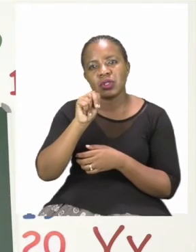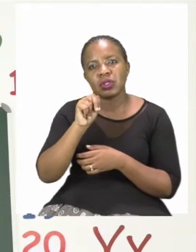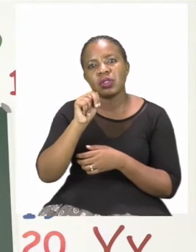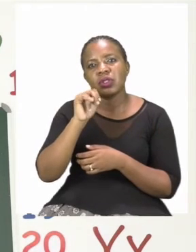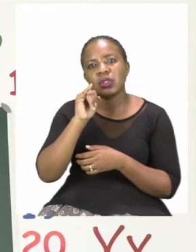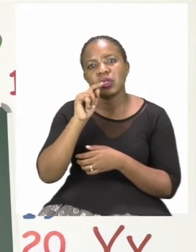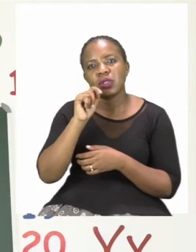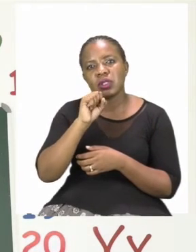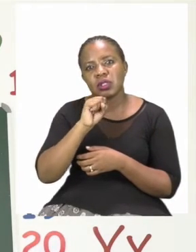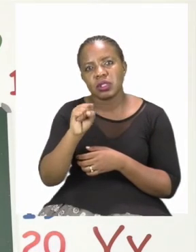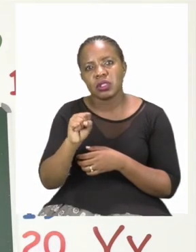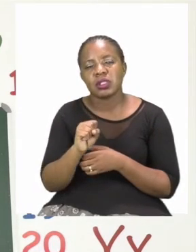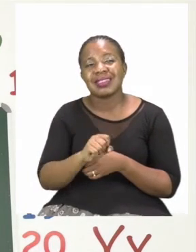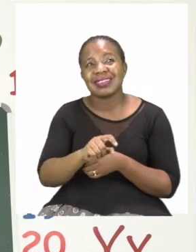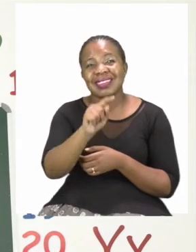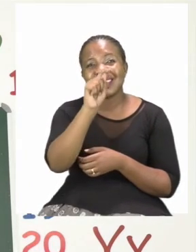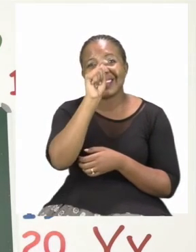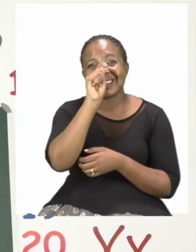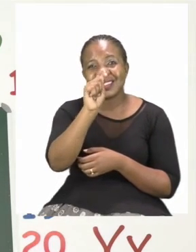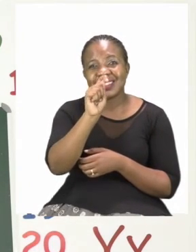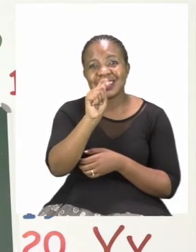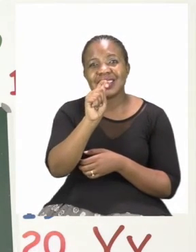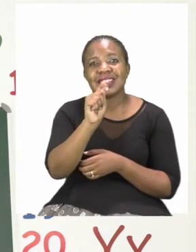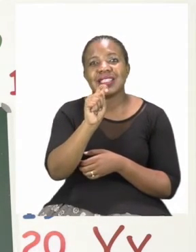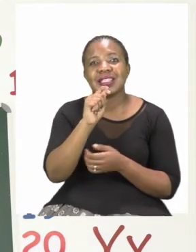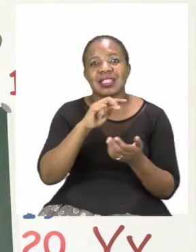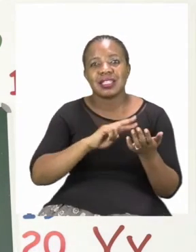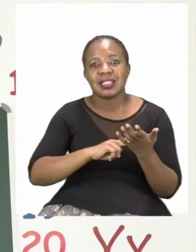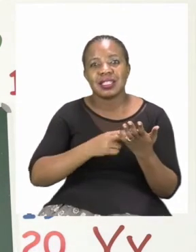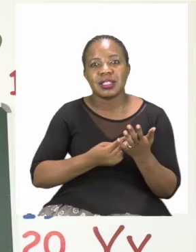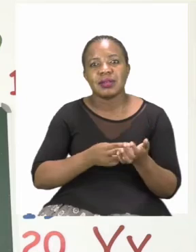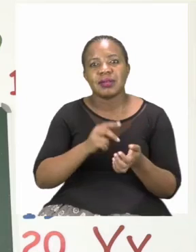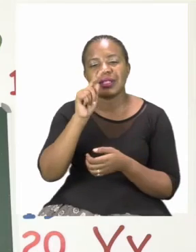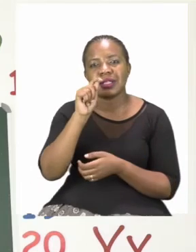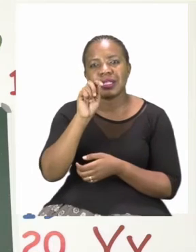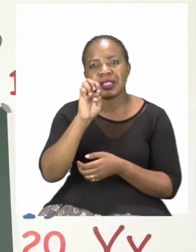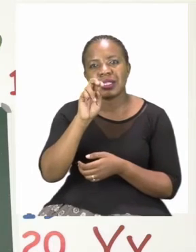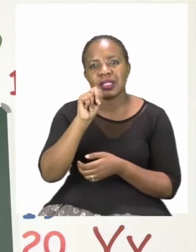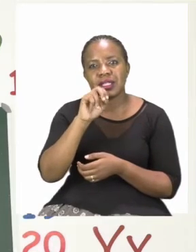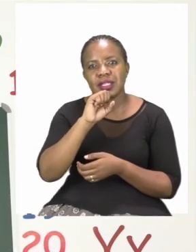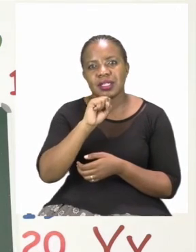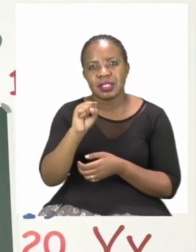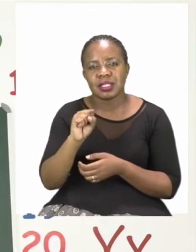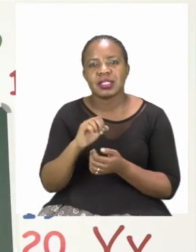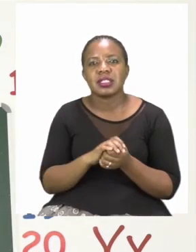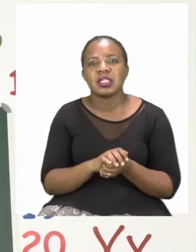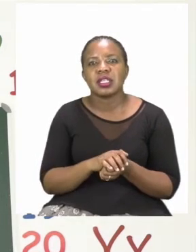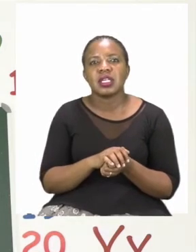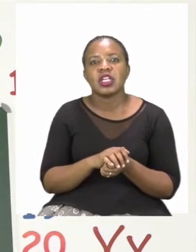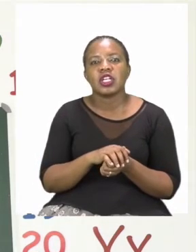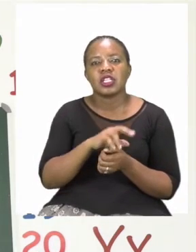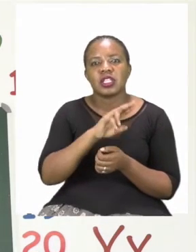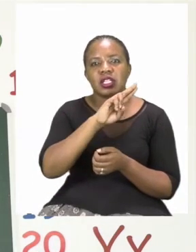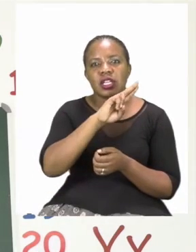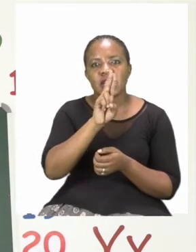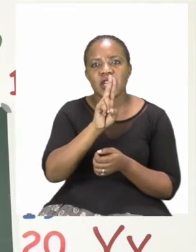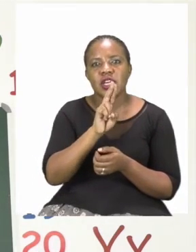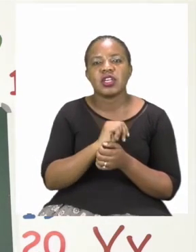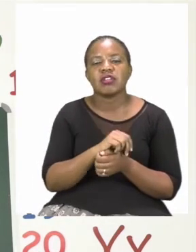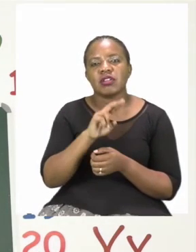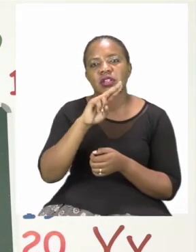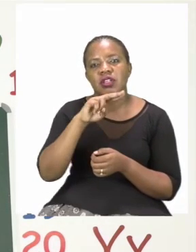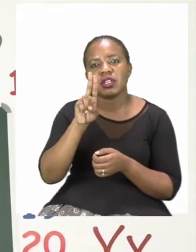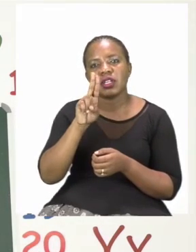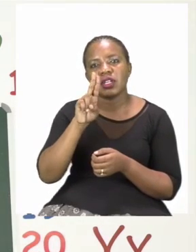the tens, and the U where you can see the units, so that when you are now looking at where